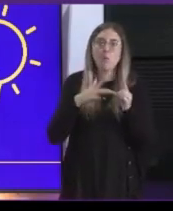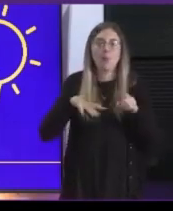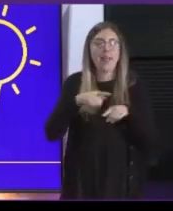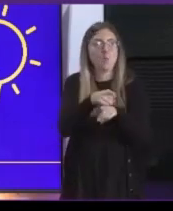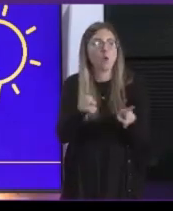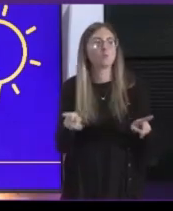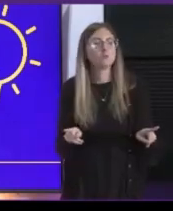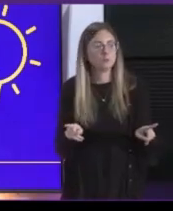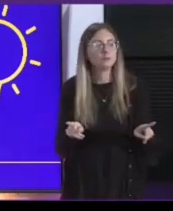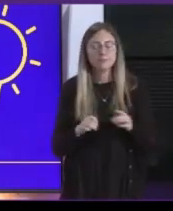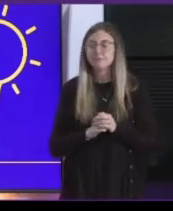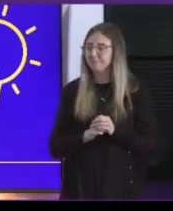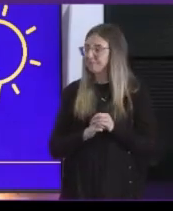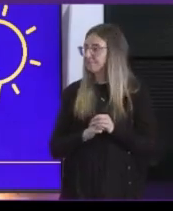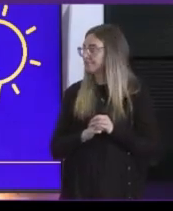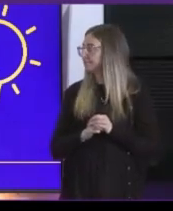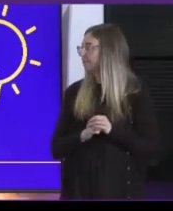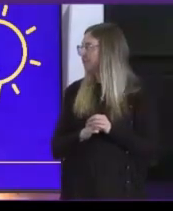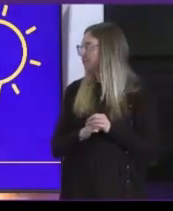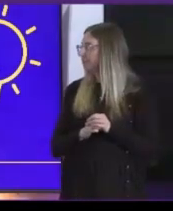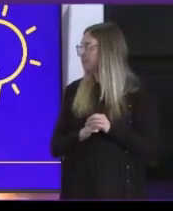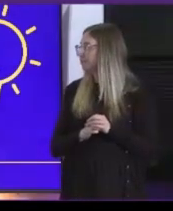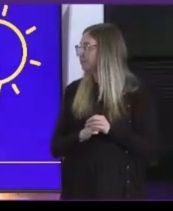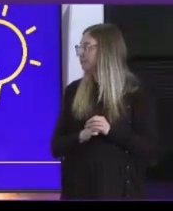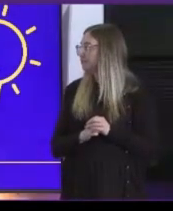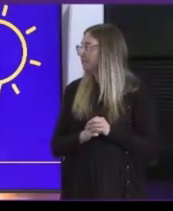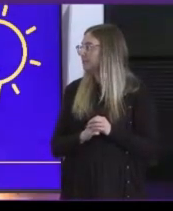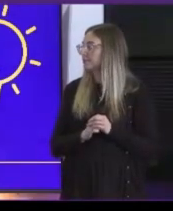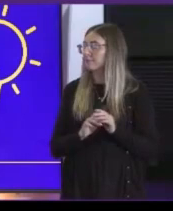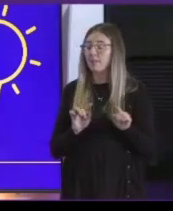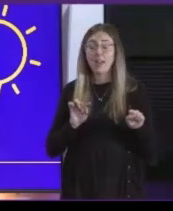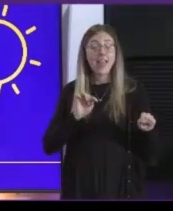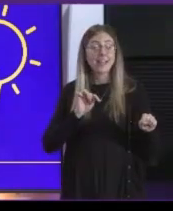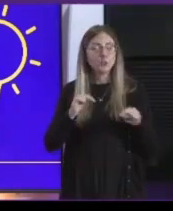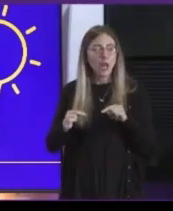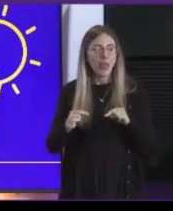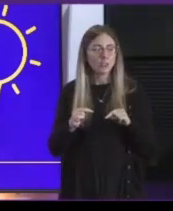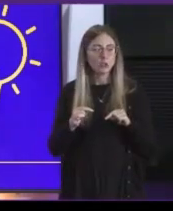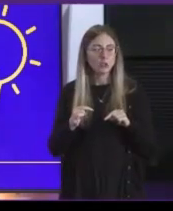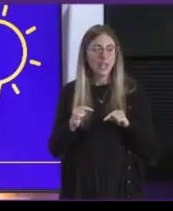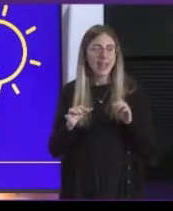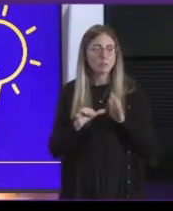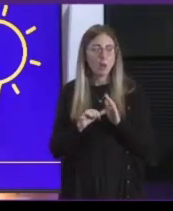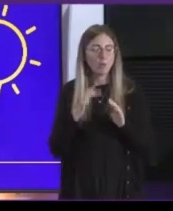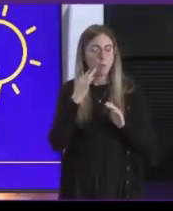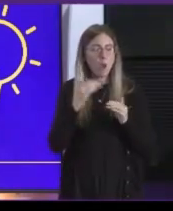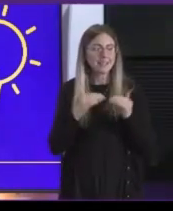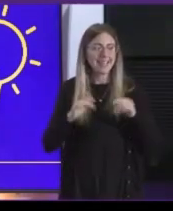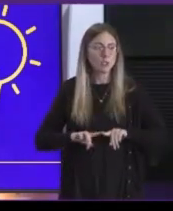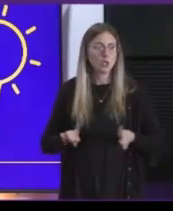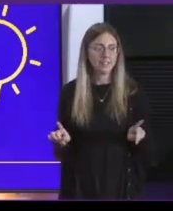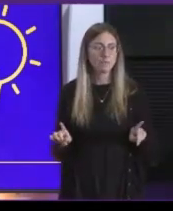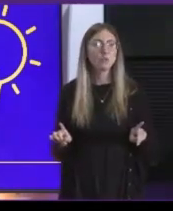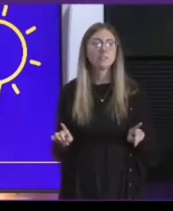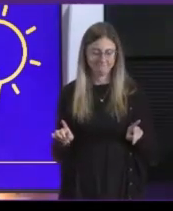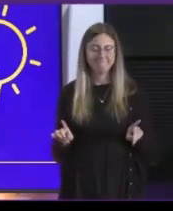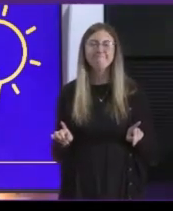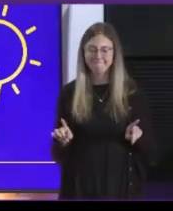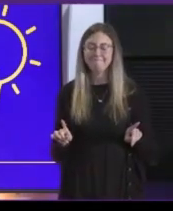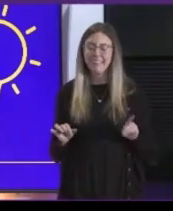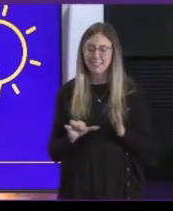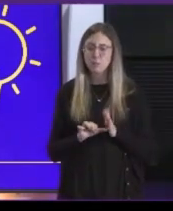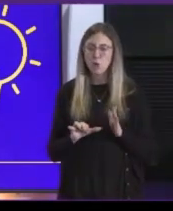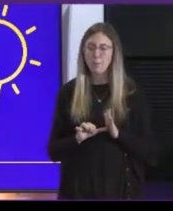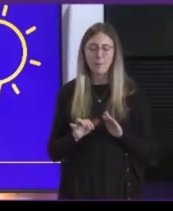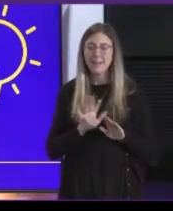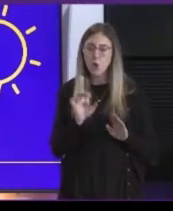doing externally. Mm. And presumably one of the challenges is the standards are different. I mean, that's certainly where we're going to be leading in this conversation, isn't it? It's